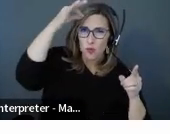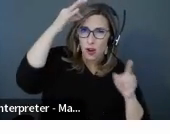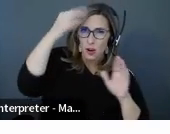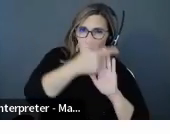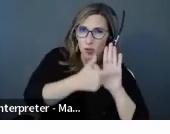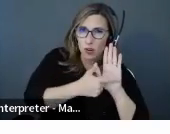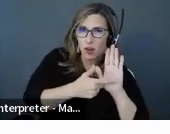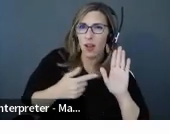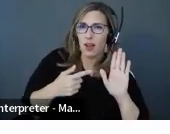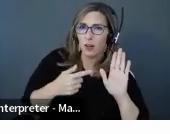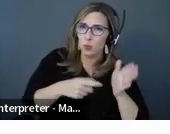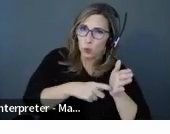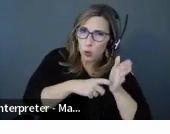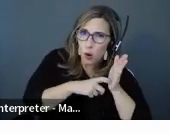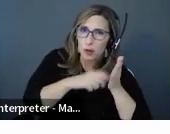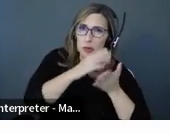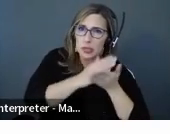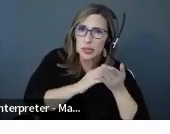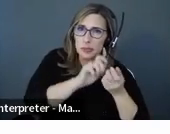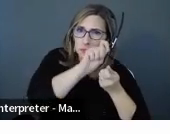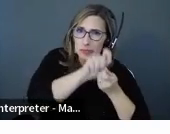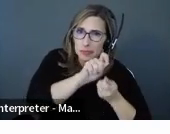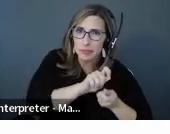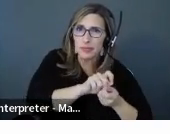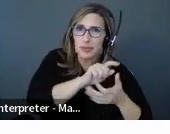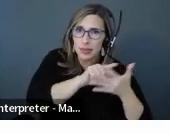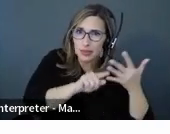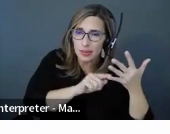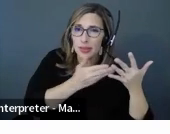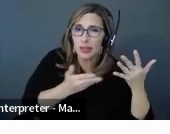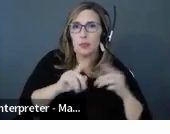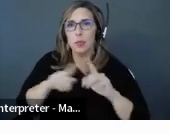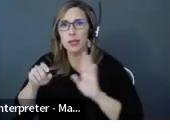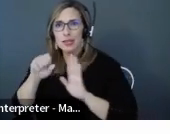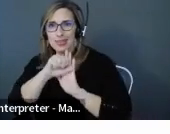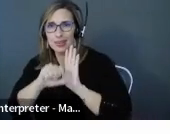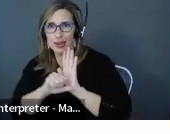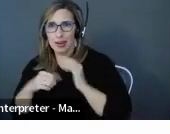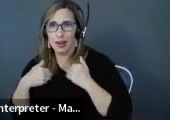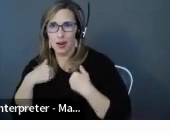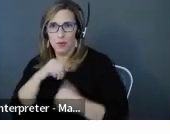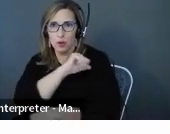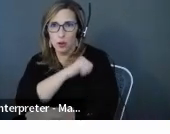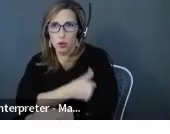services, states also have the flexibility to cover additional services.